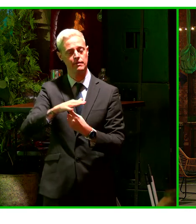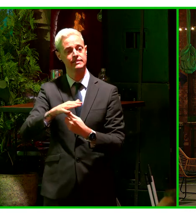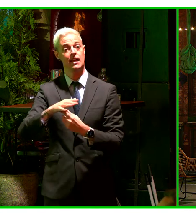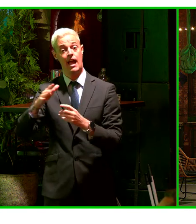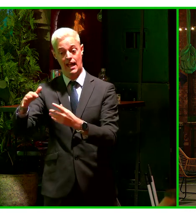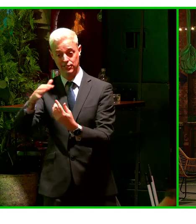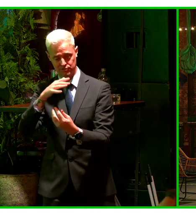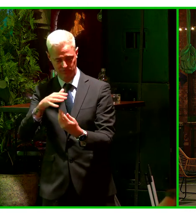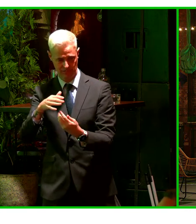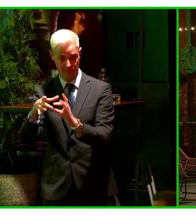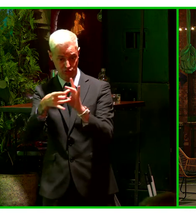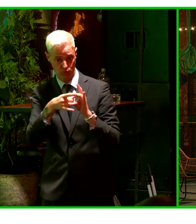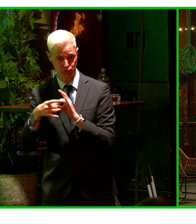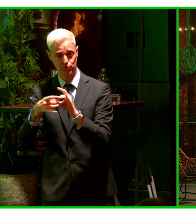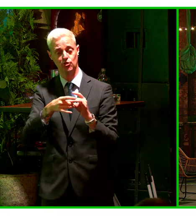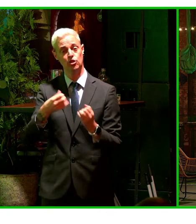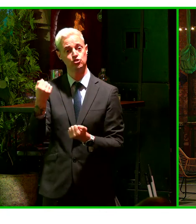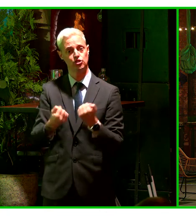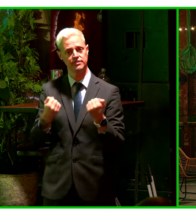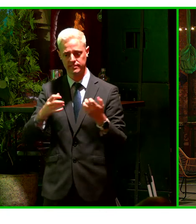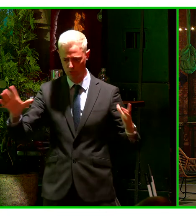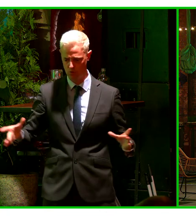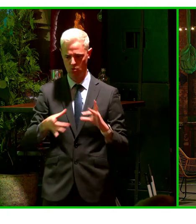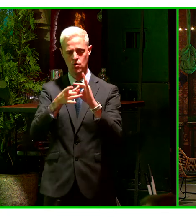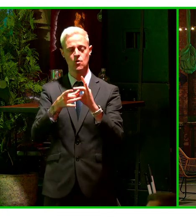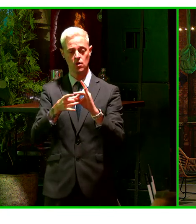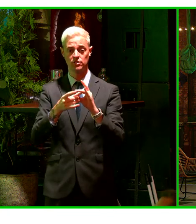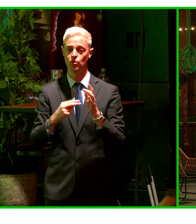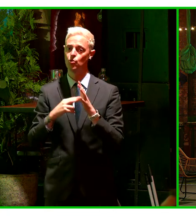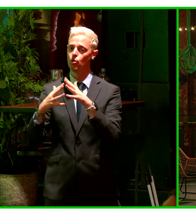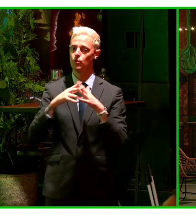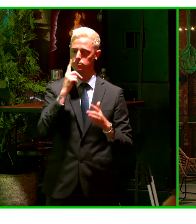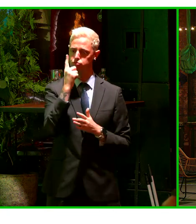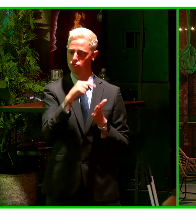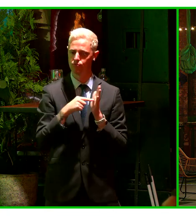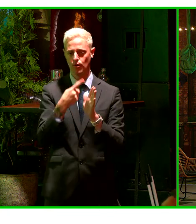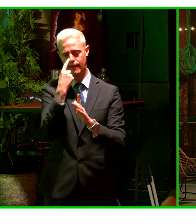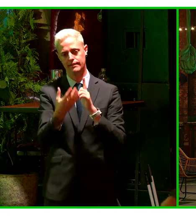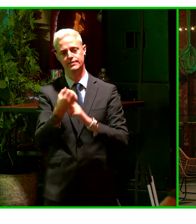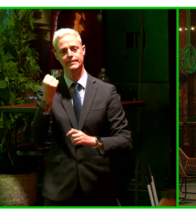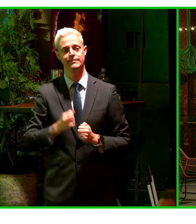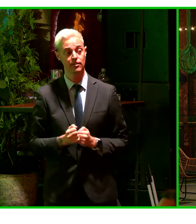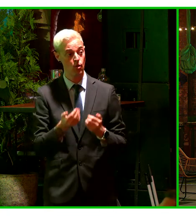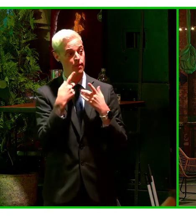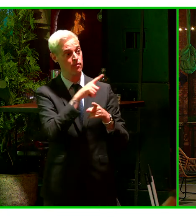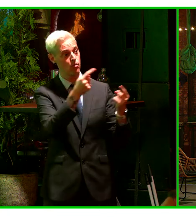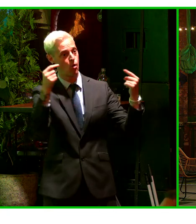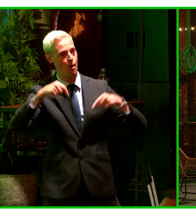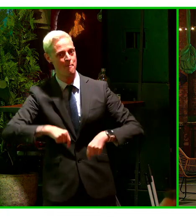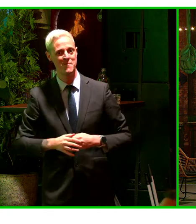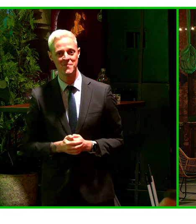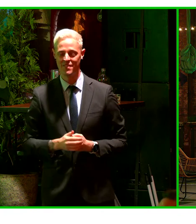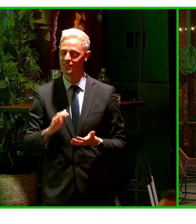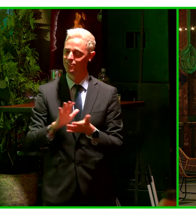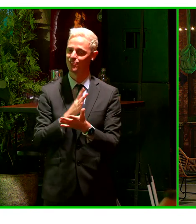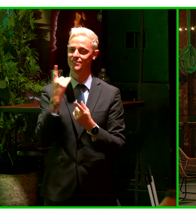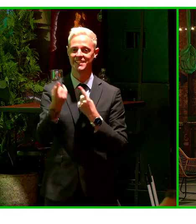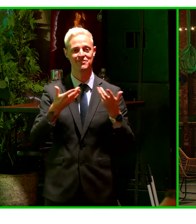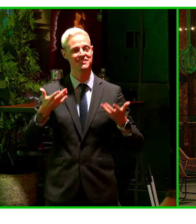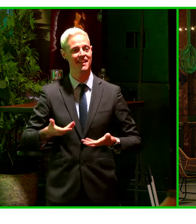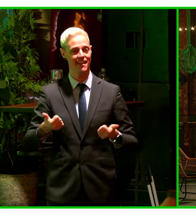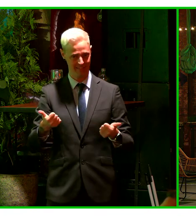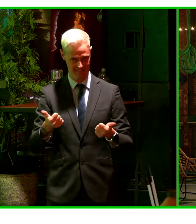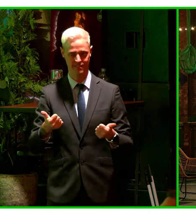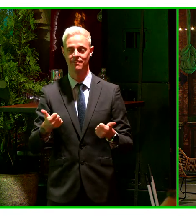together. There's nowhere better than the northwest of England to show that that can be done. So thanks for coming, everybody. Have a great day this morning, but give